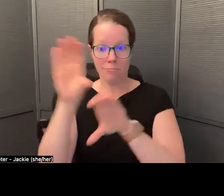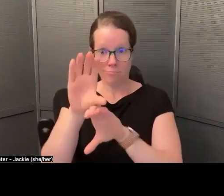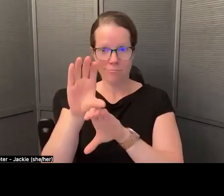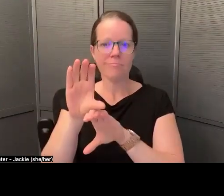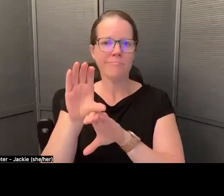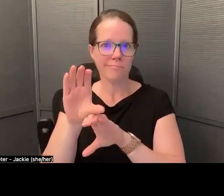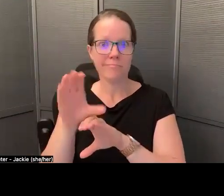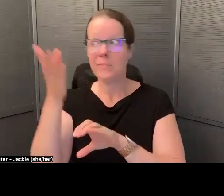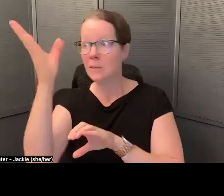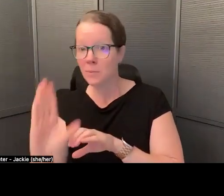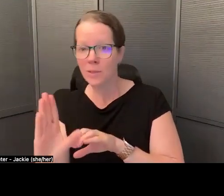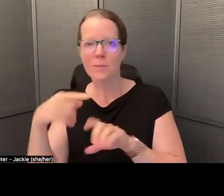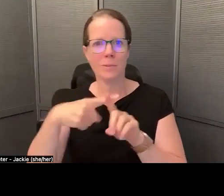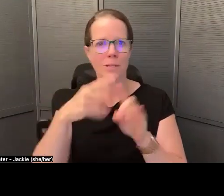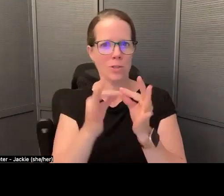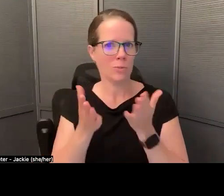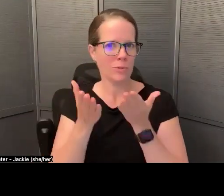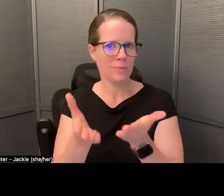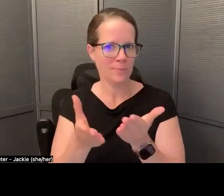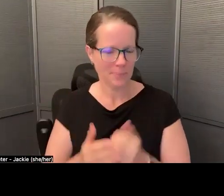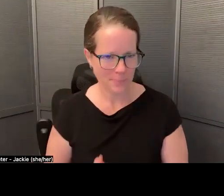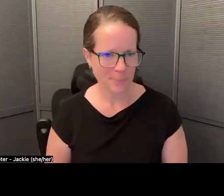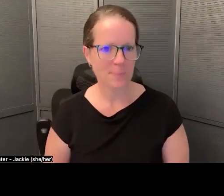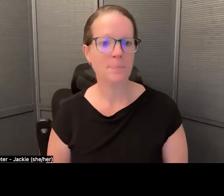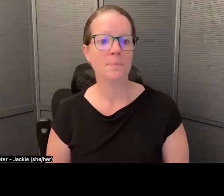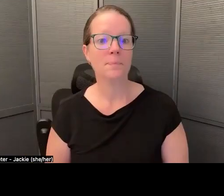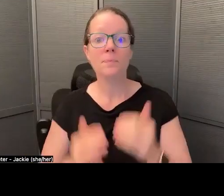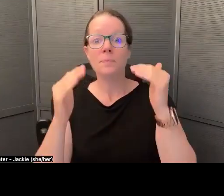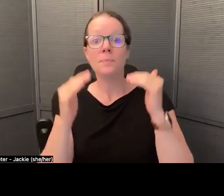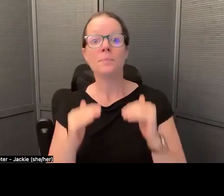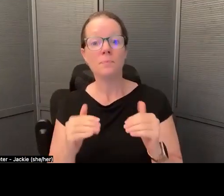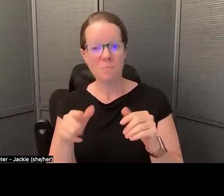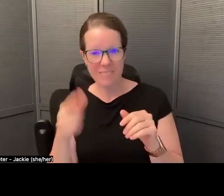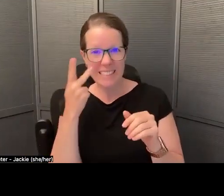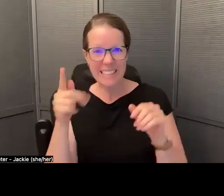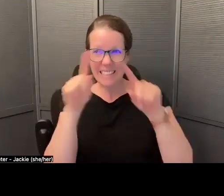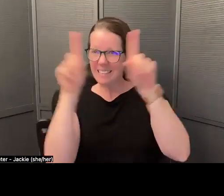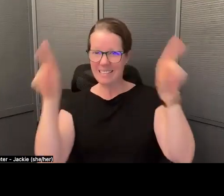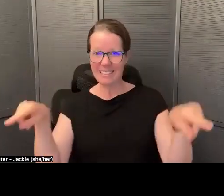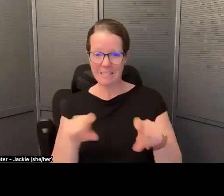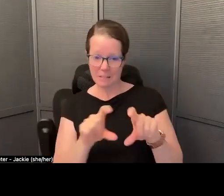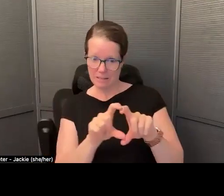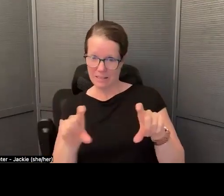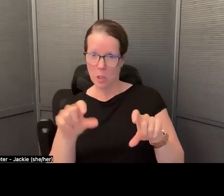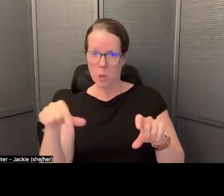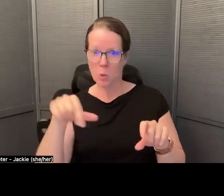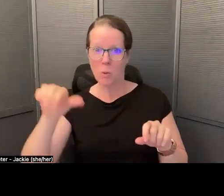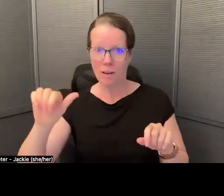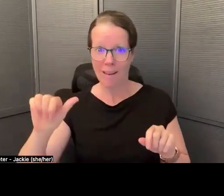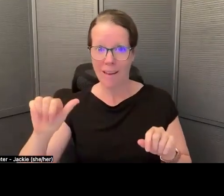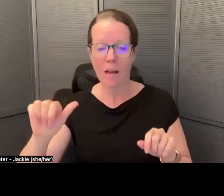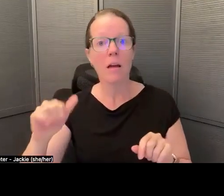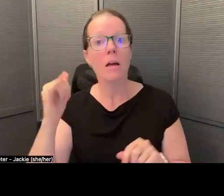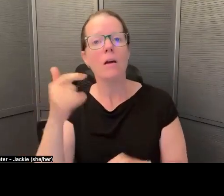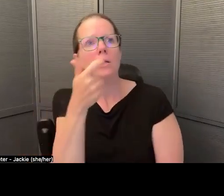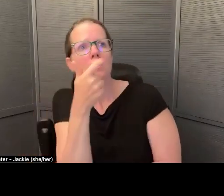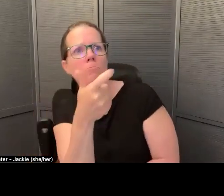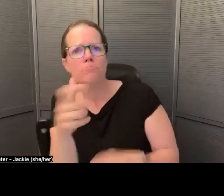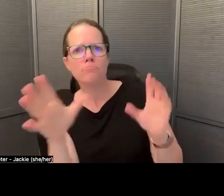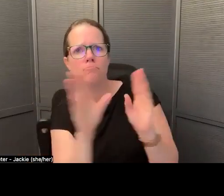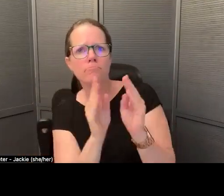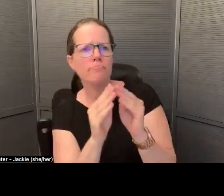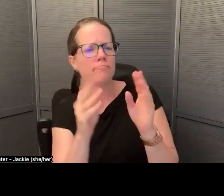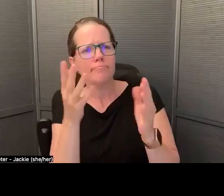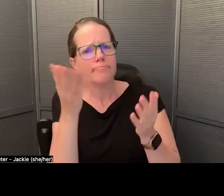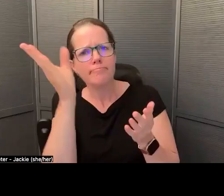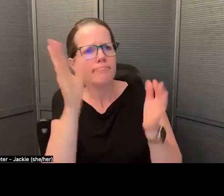Please use the Q&A function at the bottom of your Zoom screen to send questions to the presenters. If you do not see the